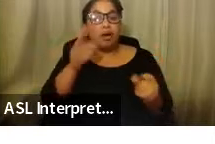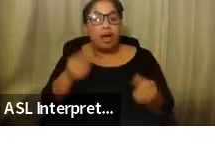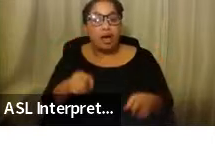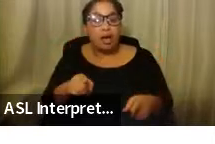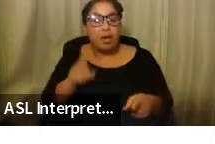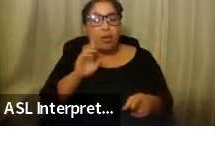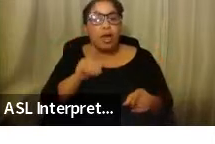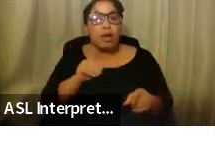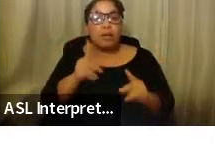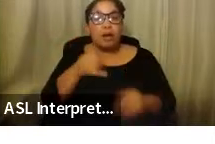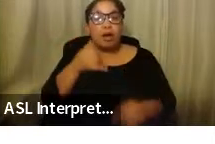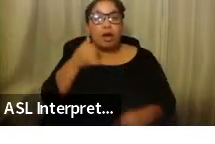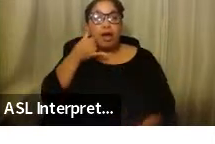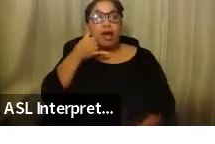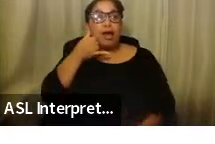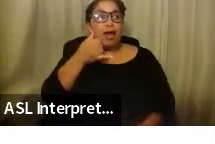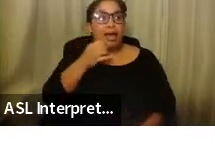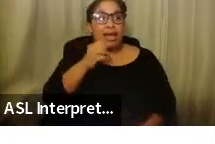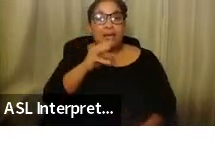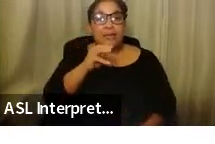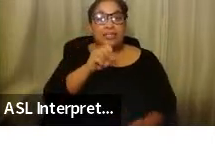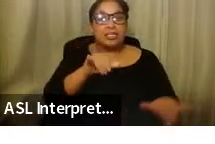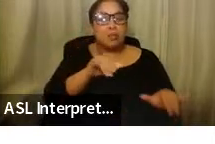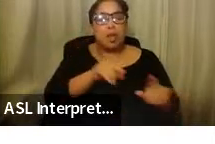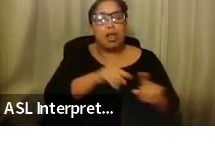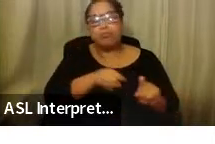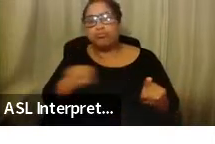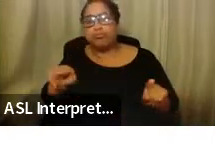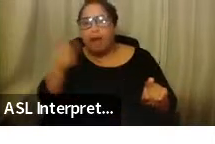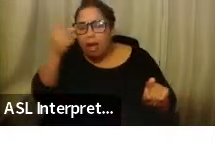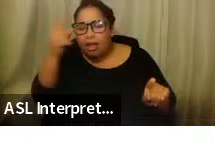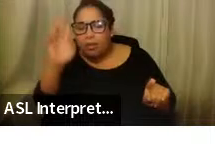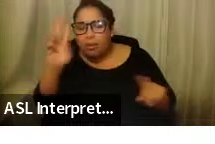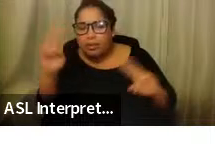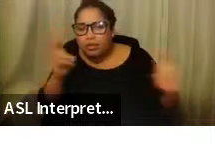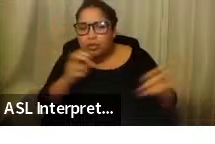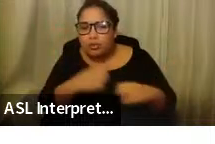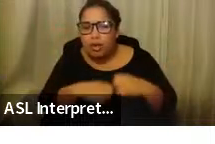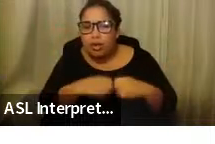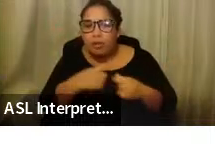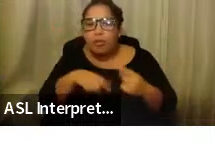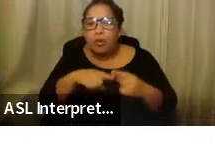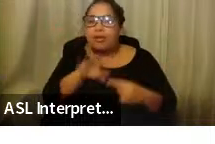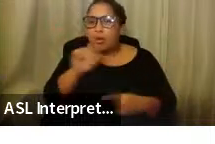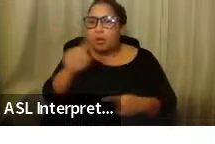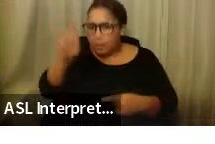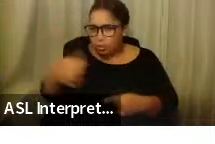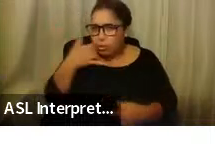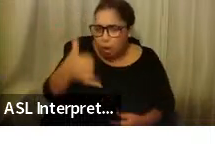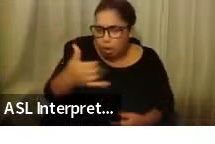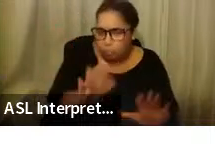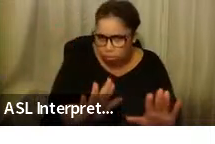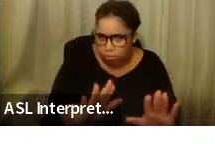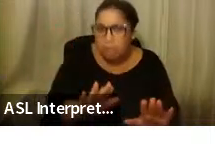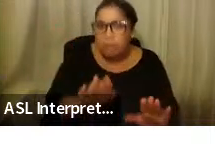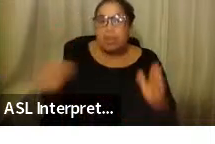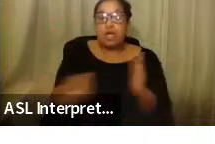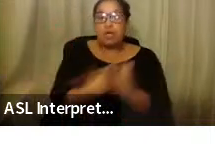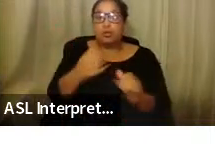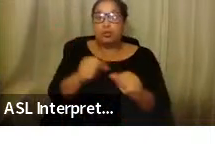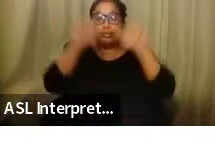divert people from the EMS system. But there's always going to be issues when 911 needs to be called. So in the new